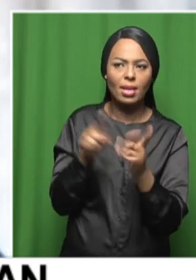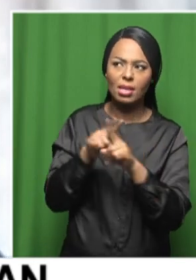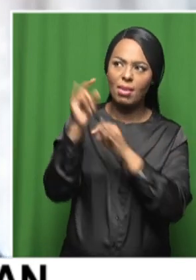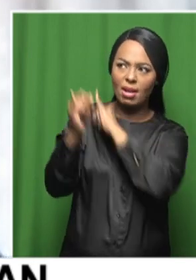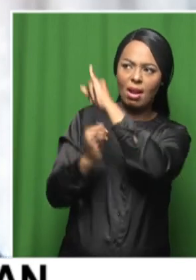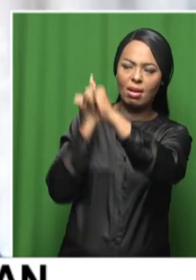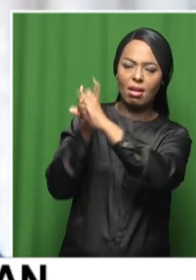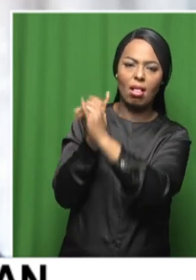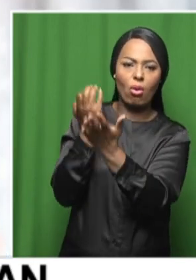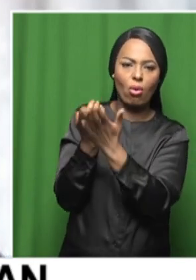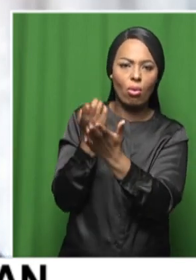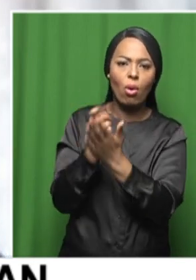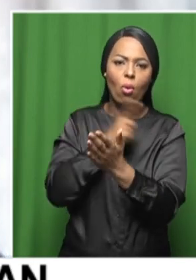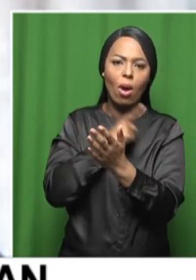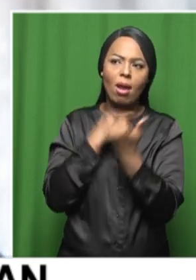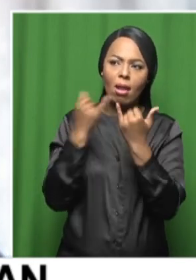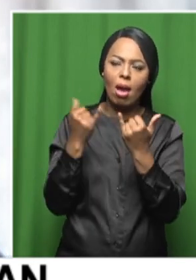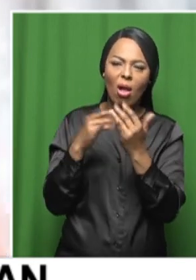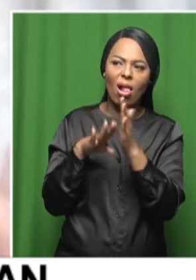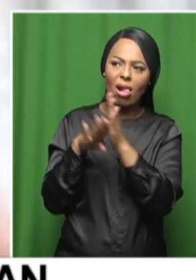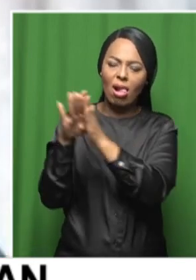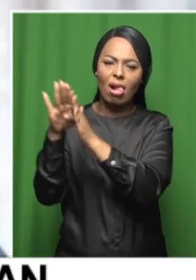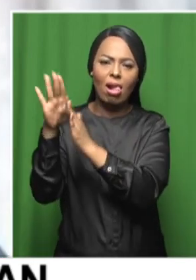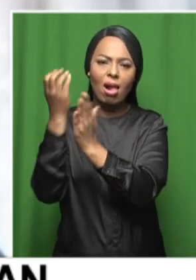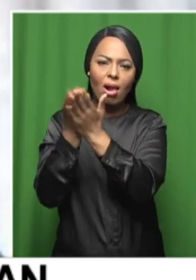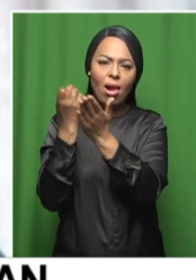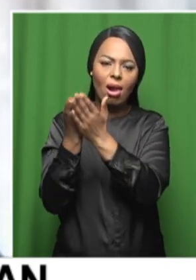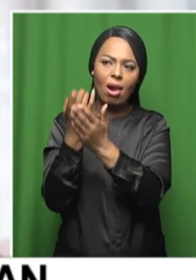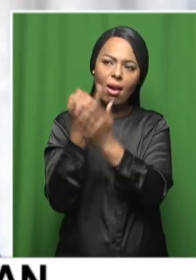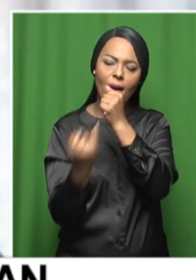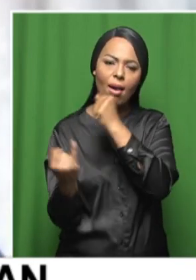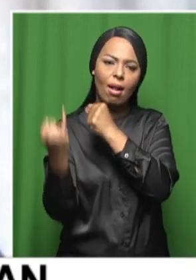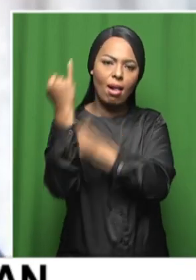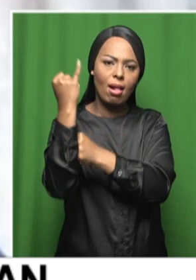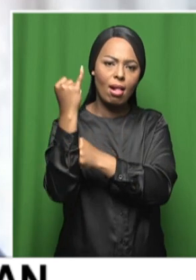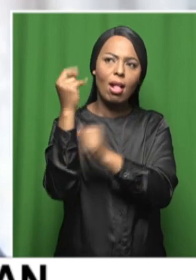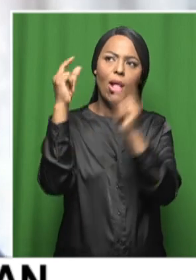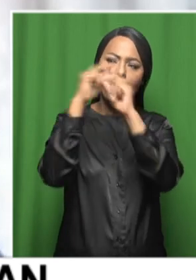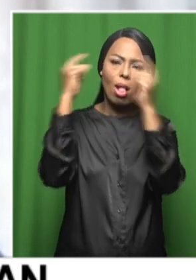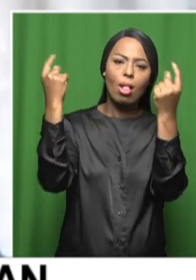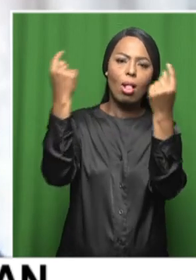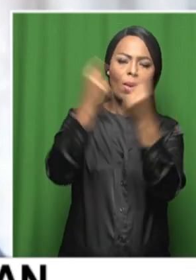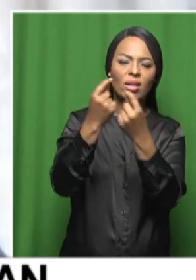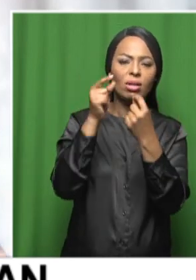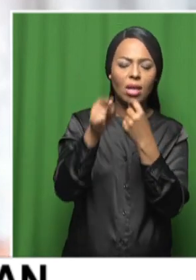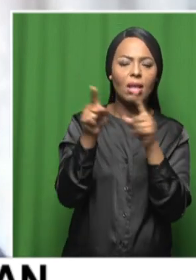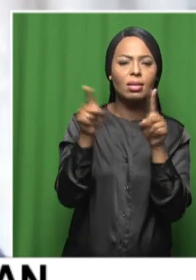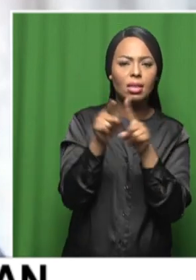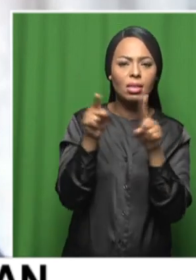with more increased economic interdependencies through globalization and all the,